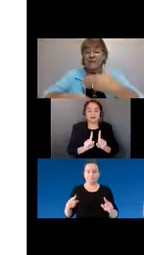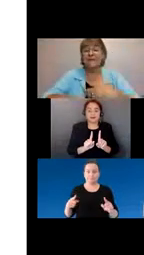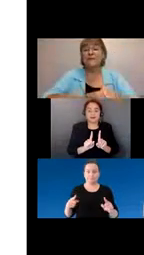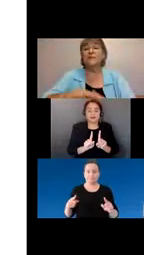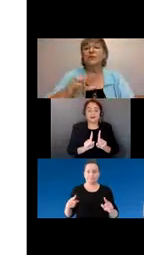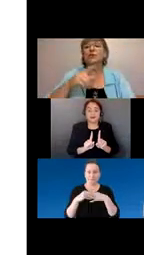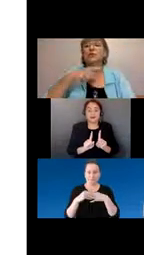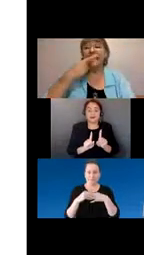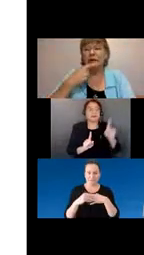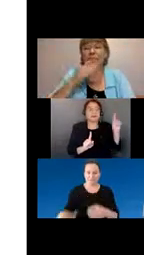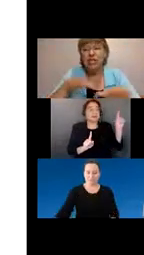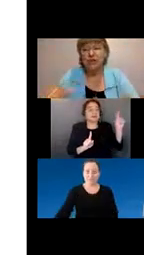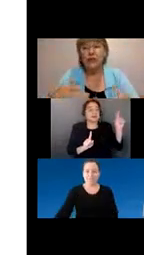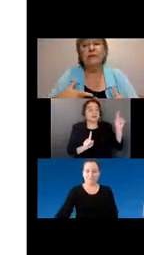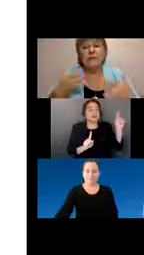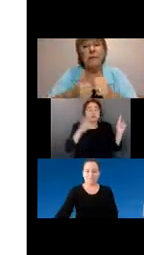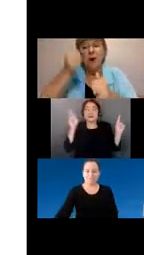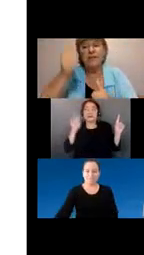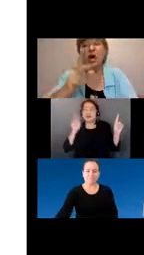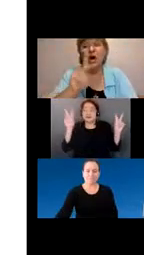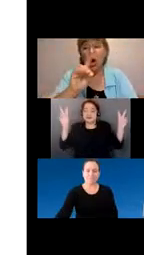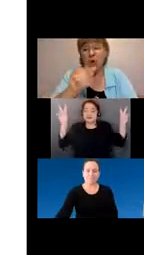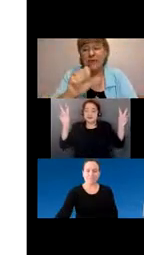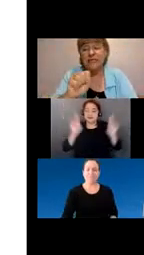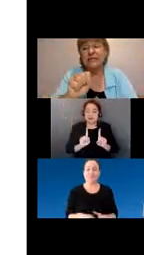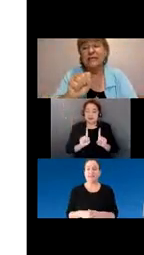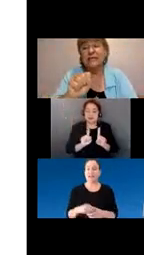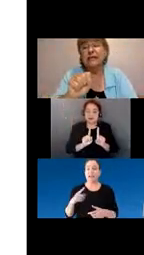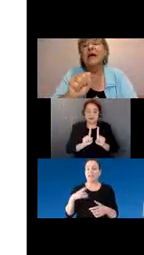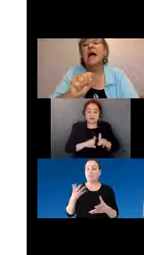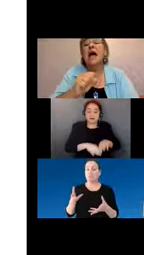And they give birth to hearing children, most are CODAs,